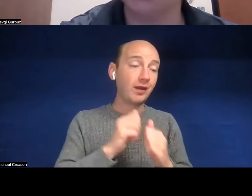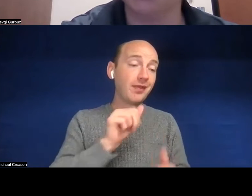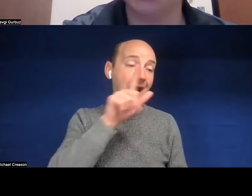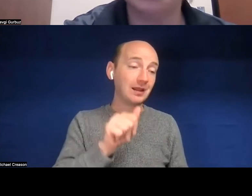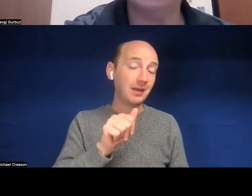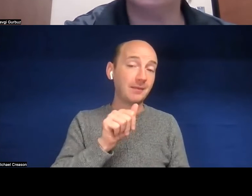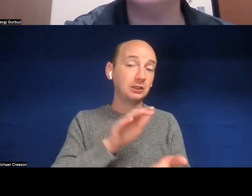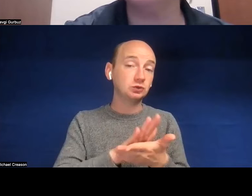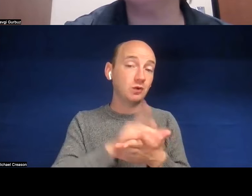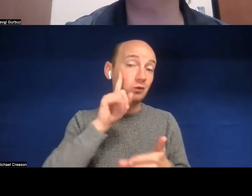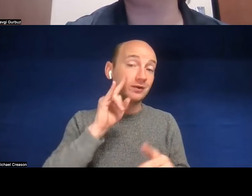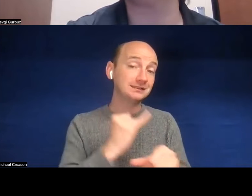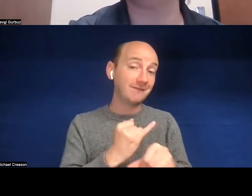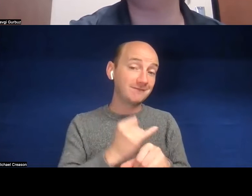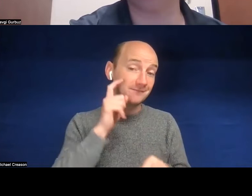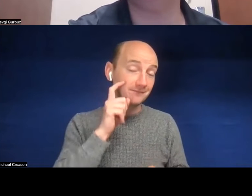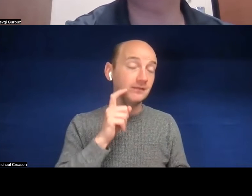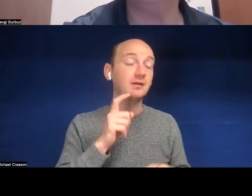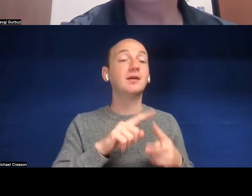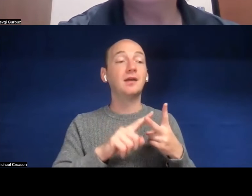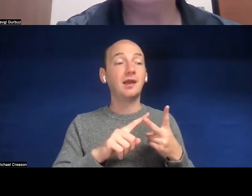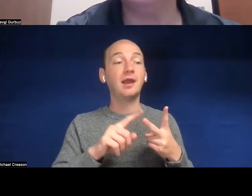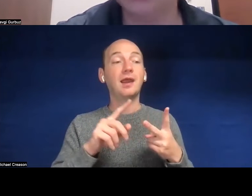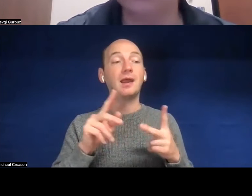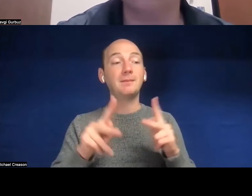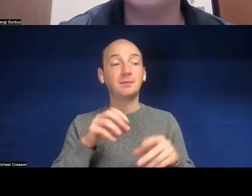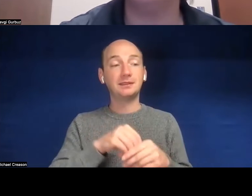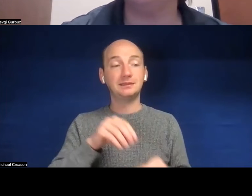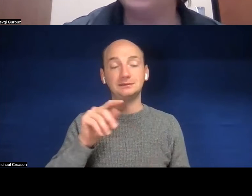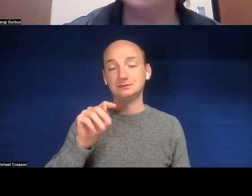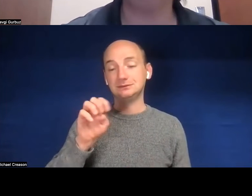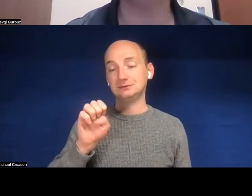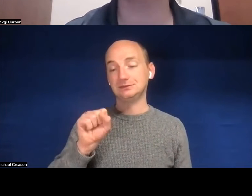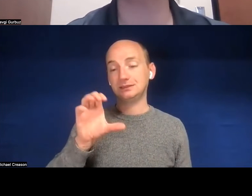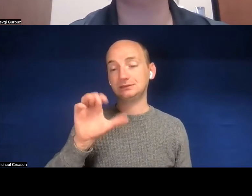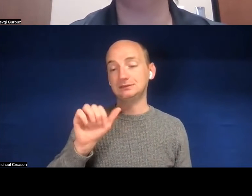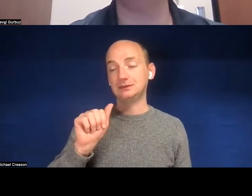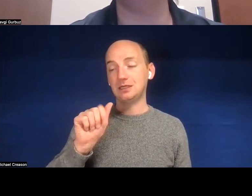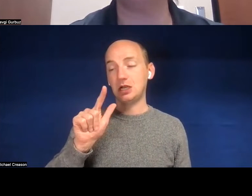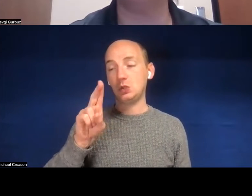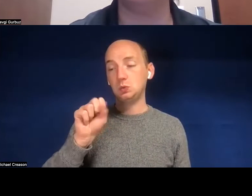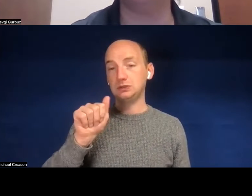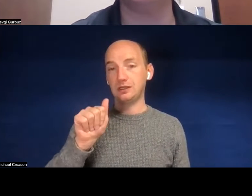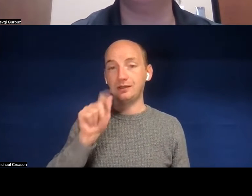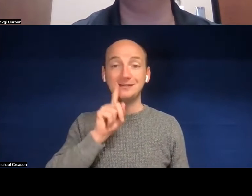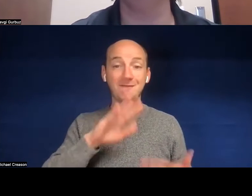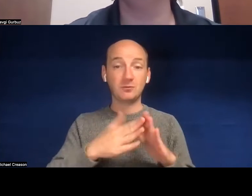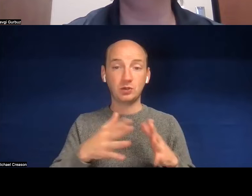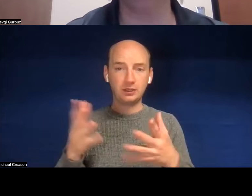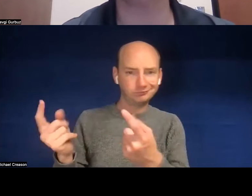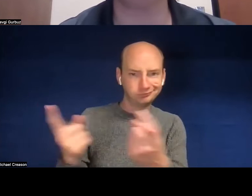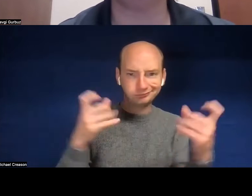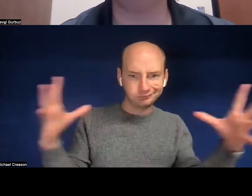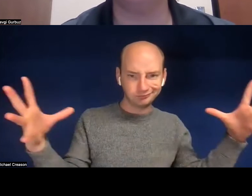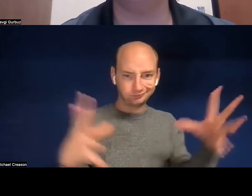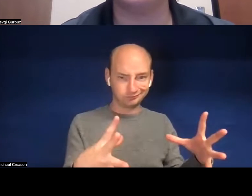in Tuscaloosa to see what they thought about the idea in general. Like, if we could build something like this and get it working,